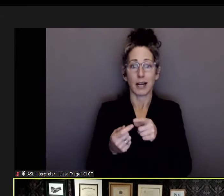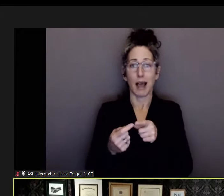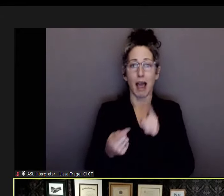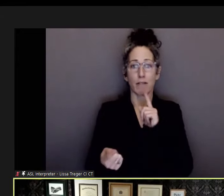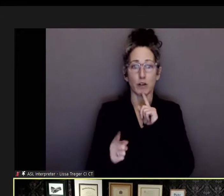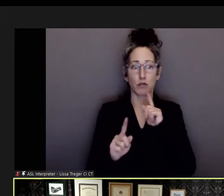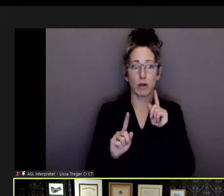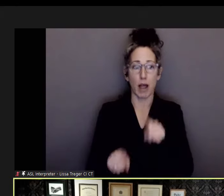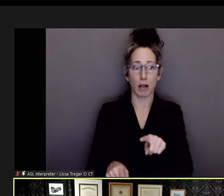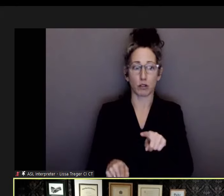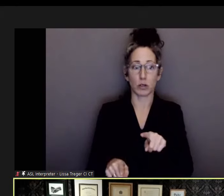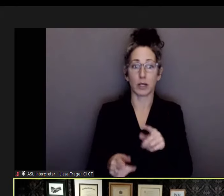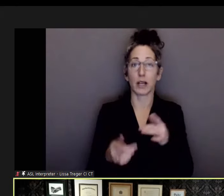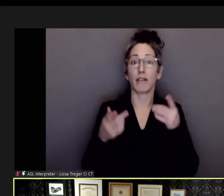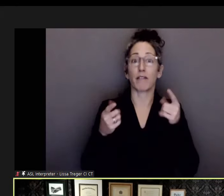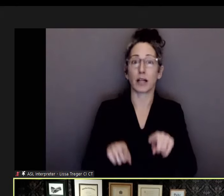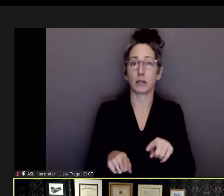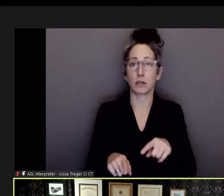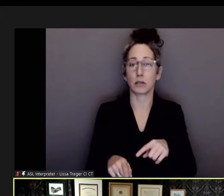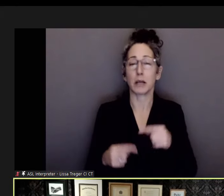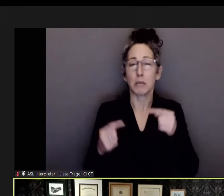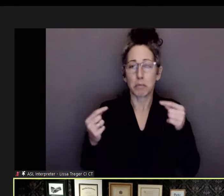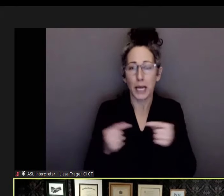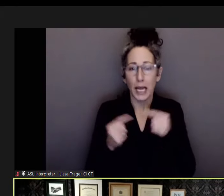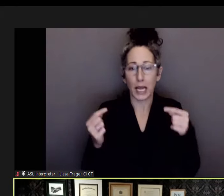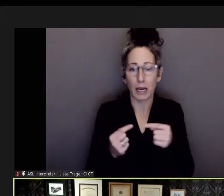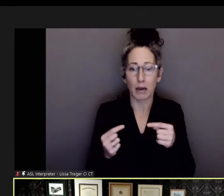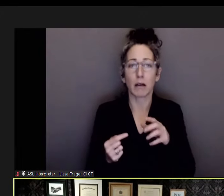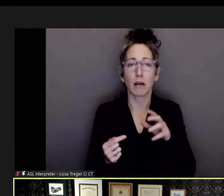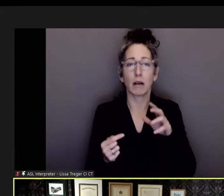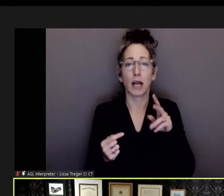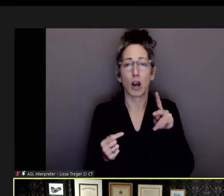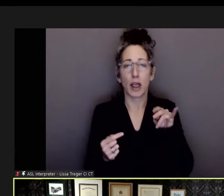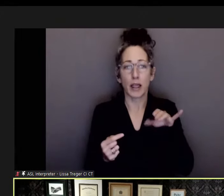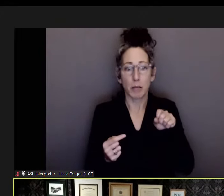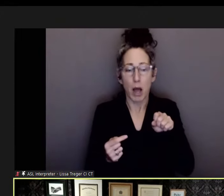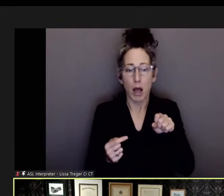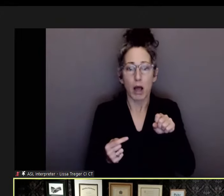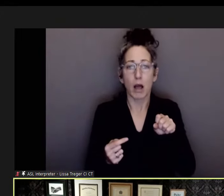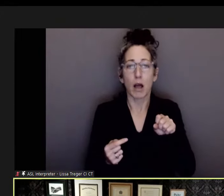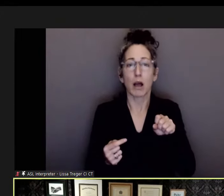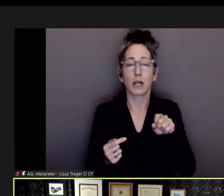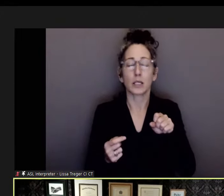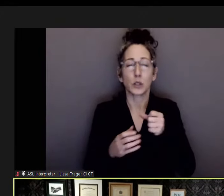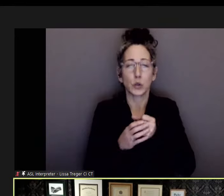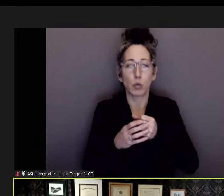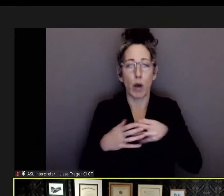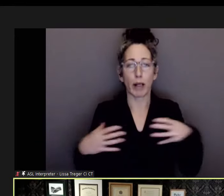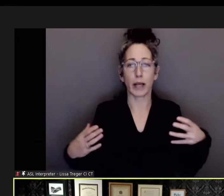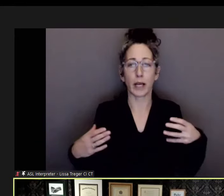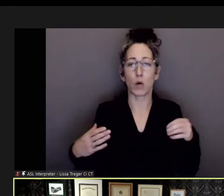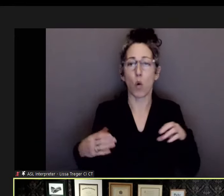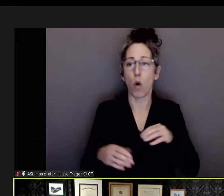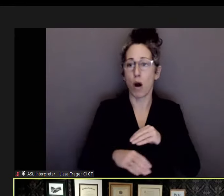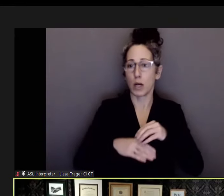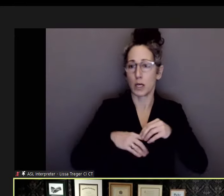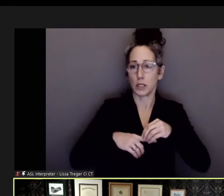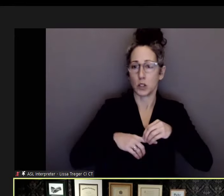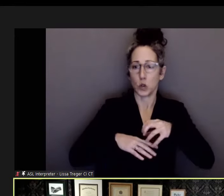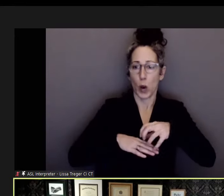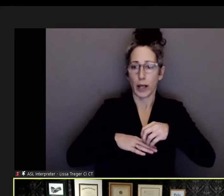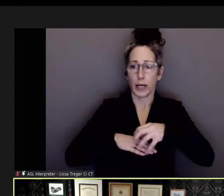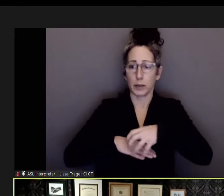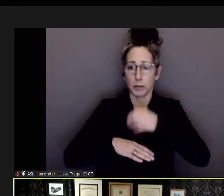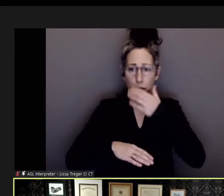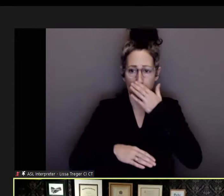as pain, erythema, redness, swelling, or axillary swelling or tenderness. And we measure